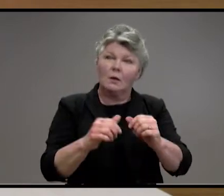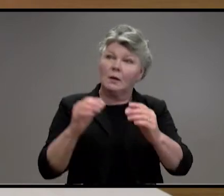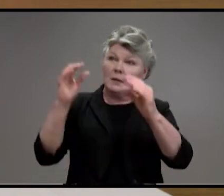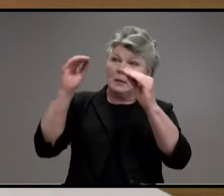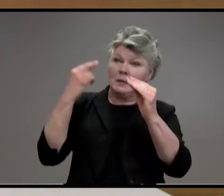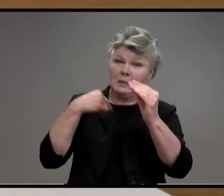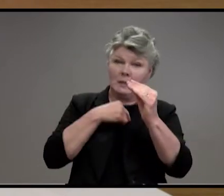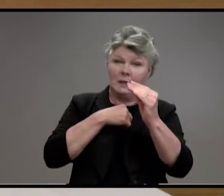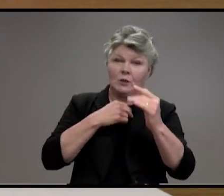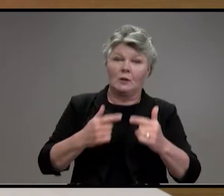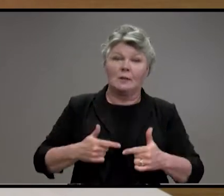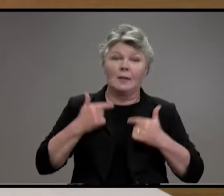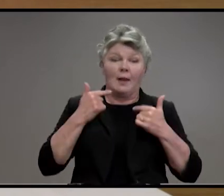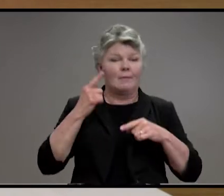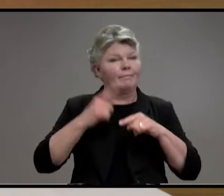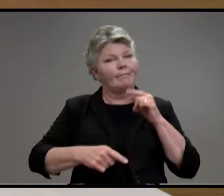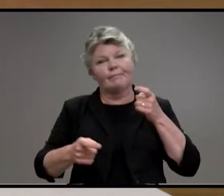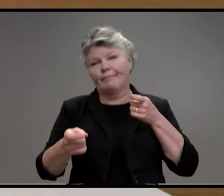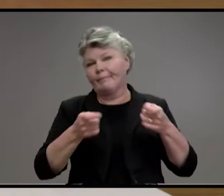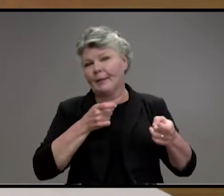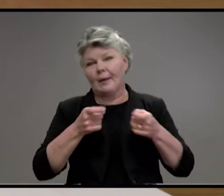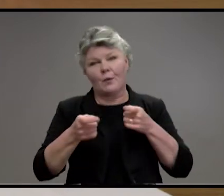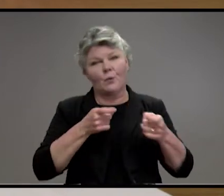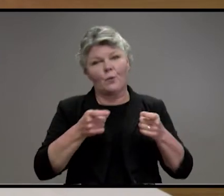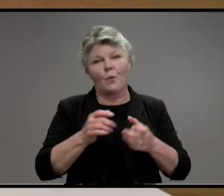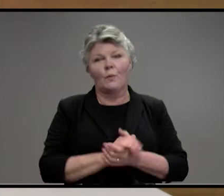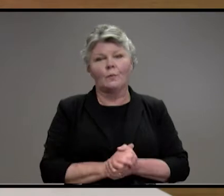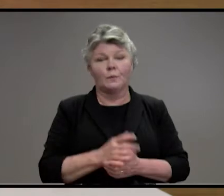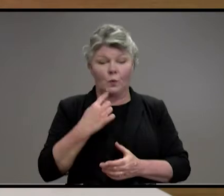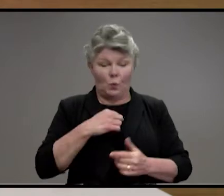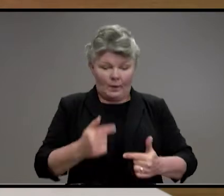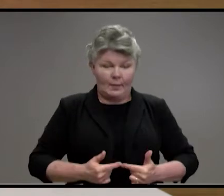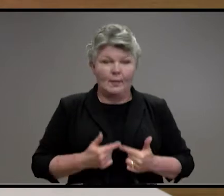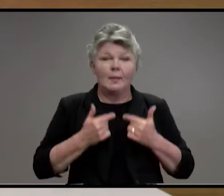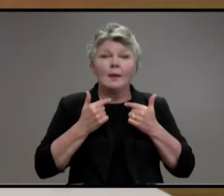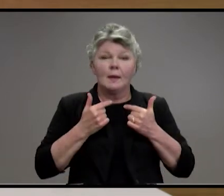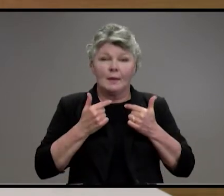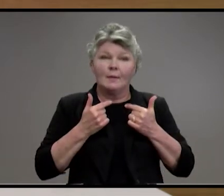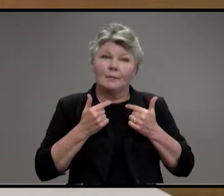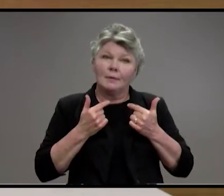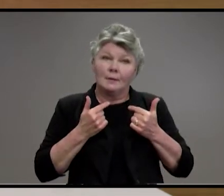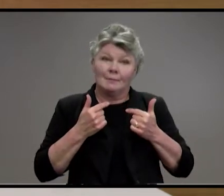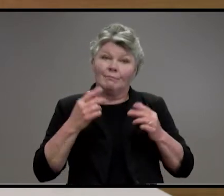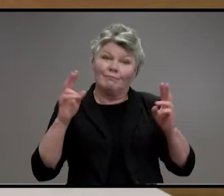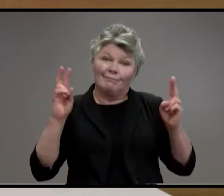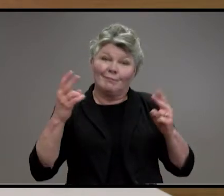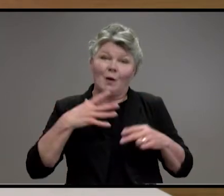life is often beyond our control. We live in a white buffalo world.